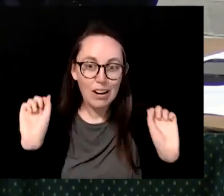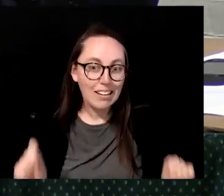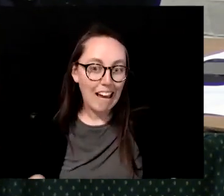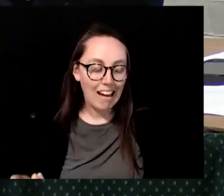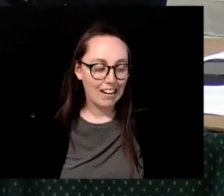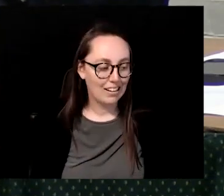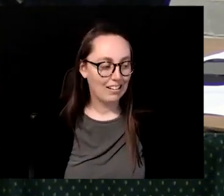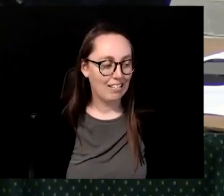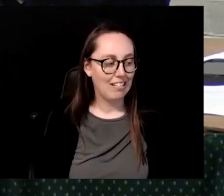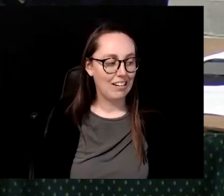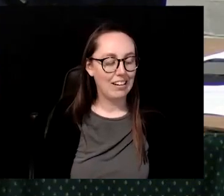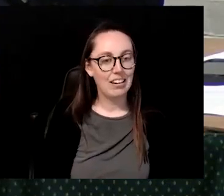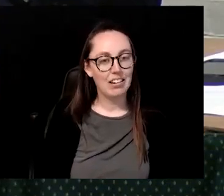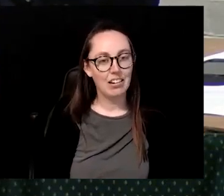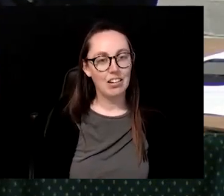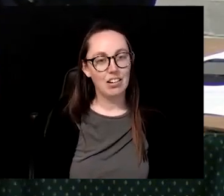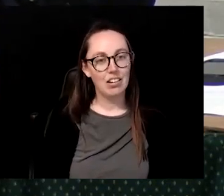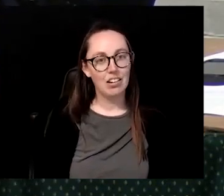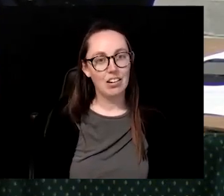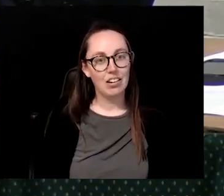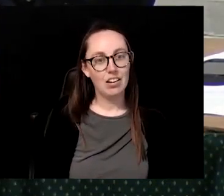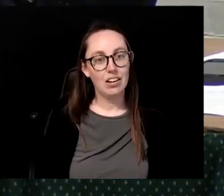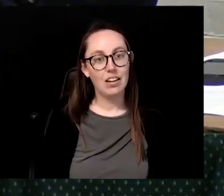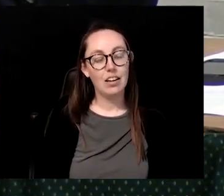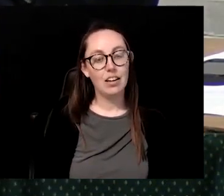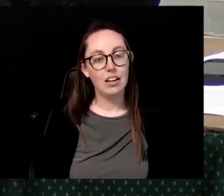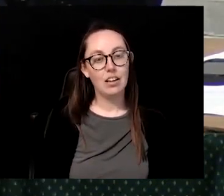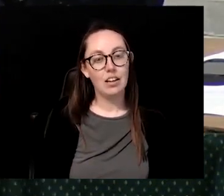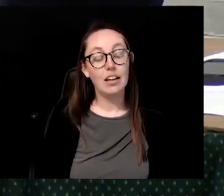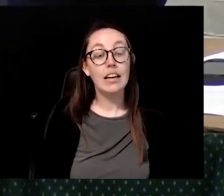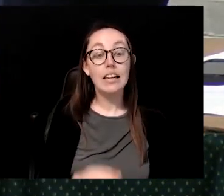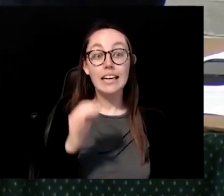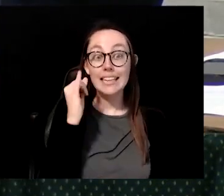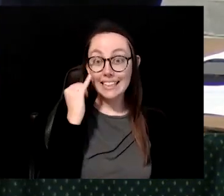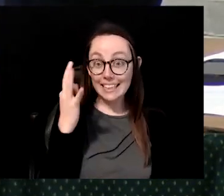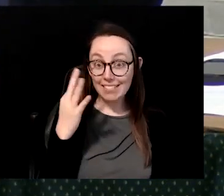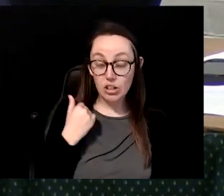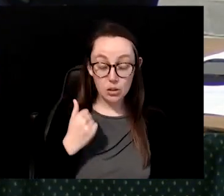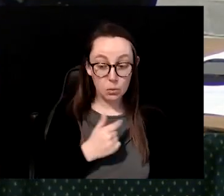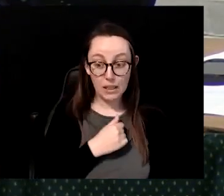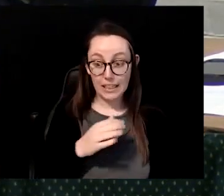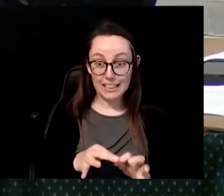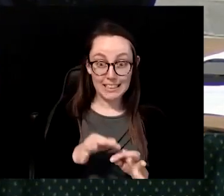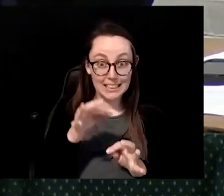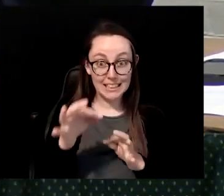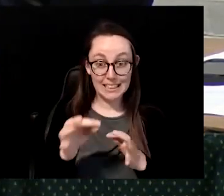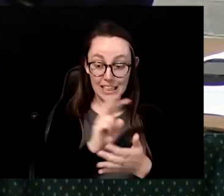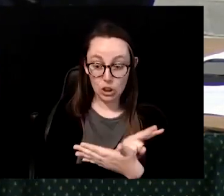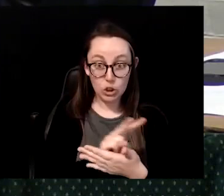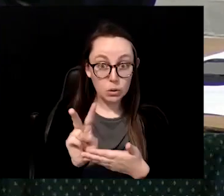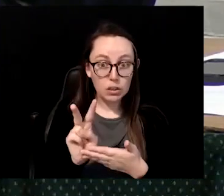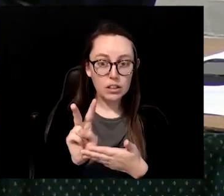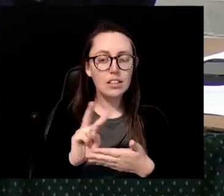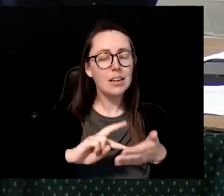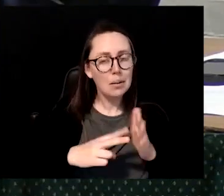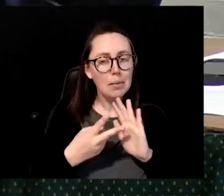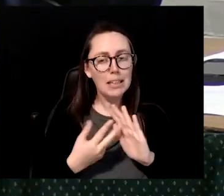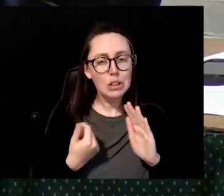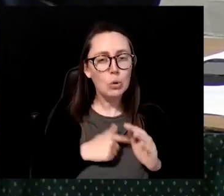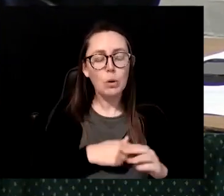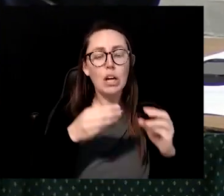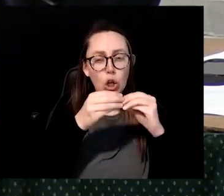that is lost by delaying um what do we couple of weeks out right so we lose two weeks of